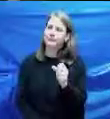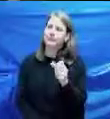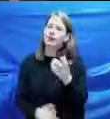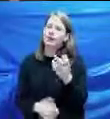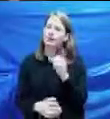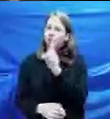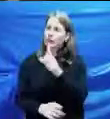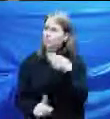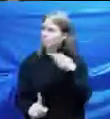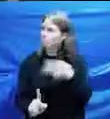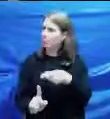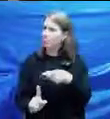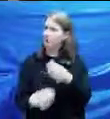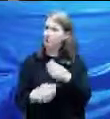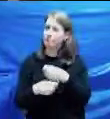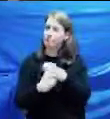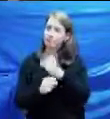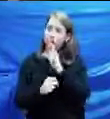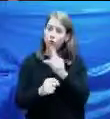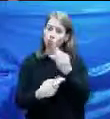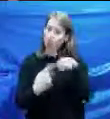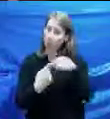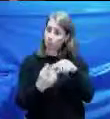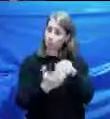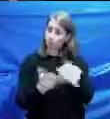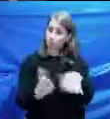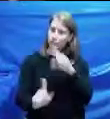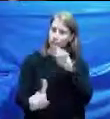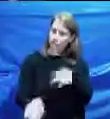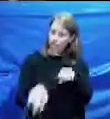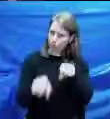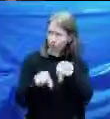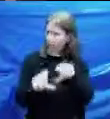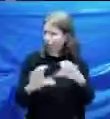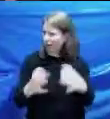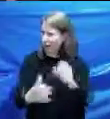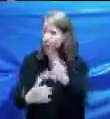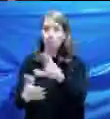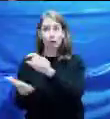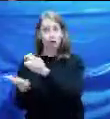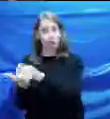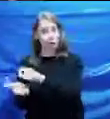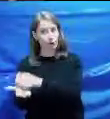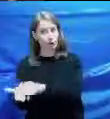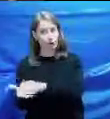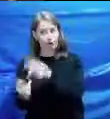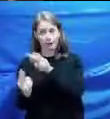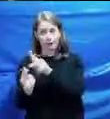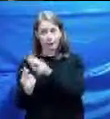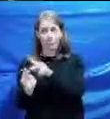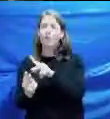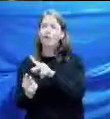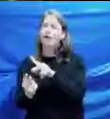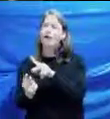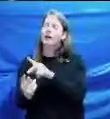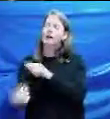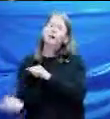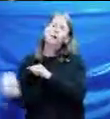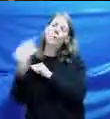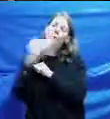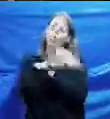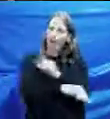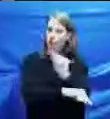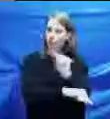giving answers, either in class, in classroom discussion, or in writing, that they really are going back to the text for